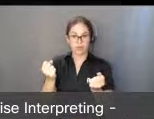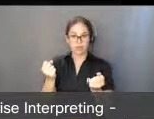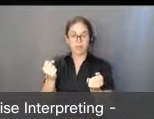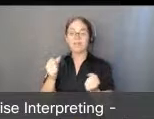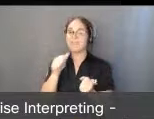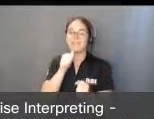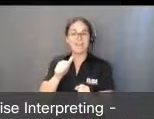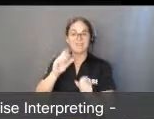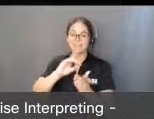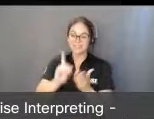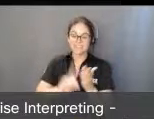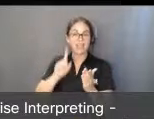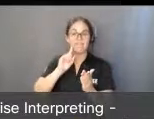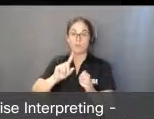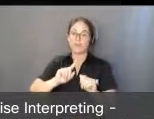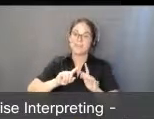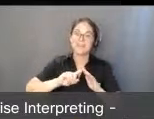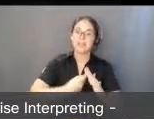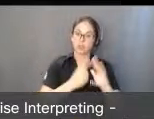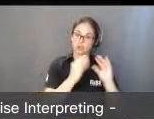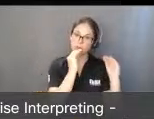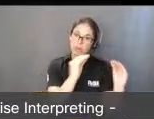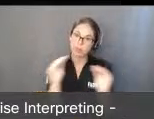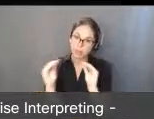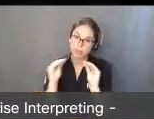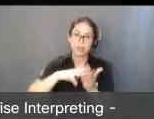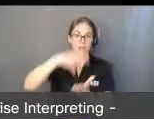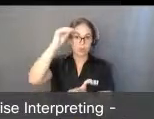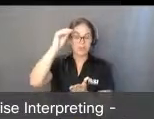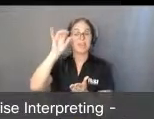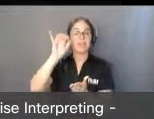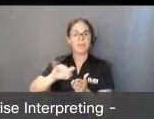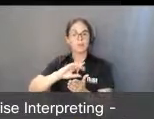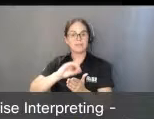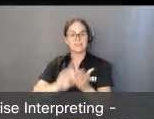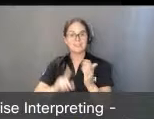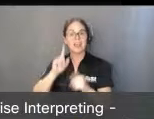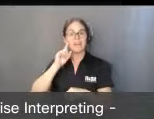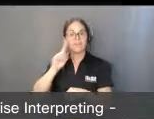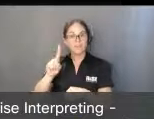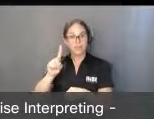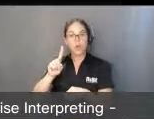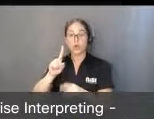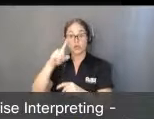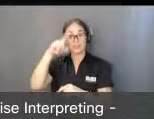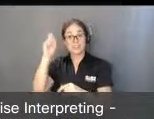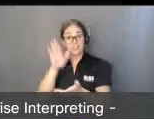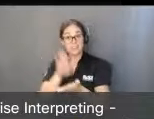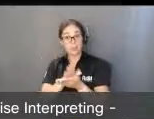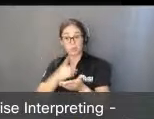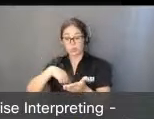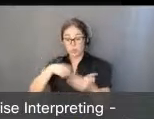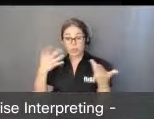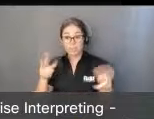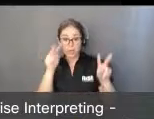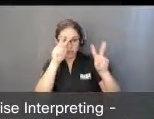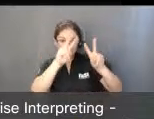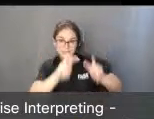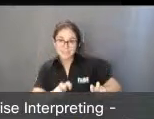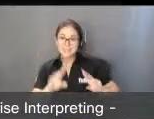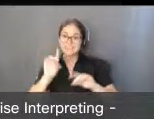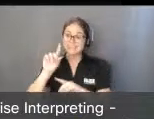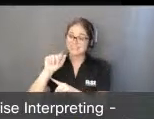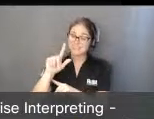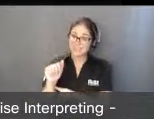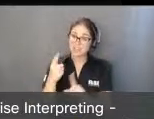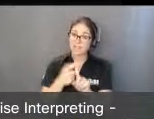learning. Odyssey Ware was used as a learning platform in summer school. Did we even look at the data that came from summer school? Have we looked at the data from the